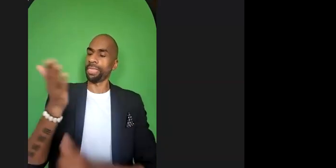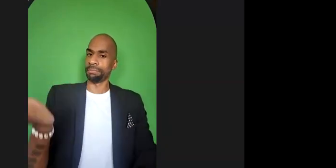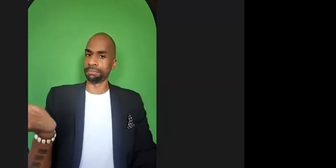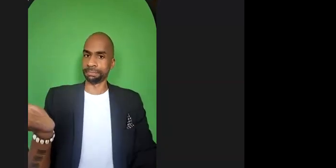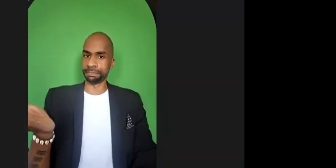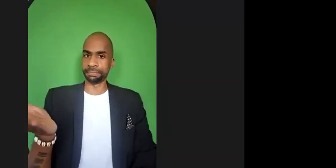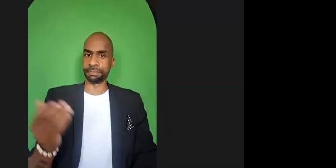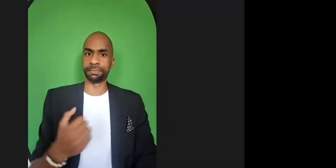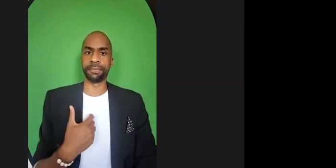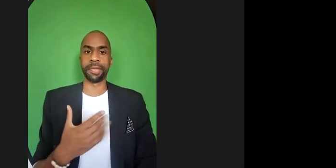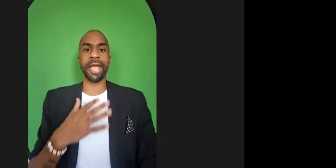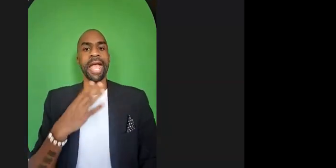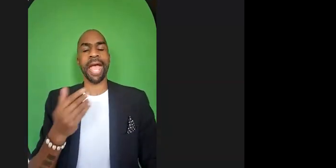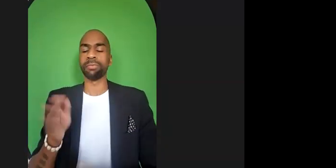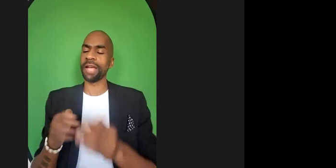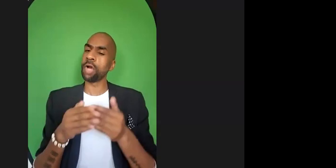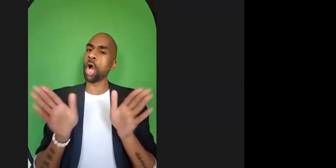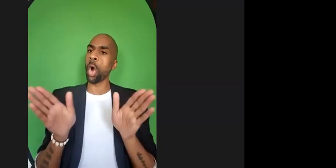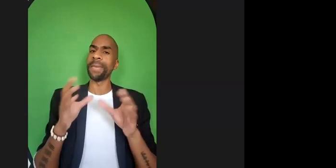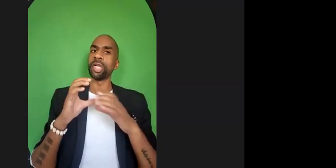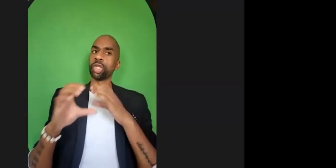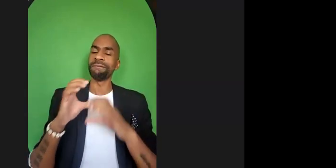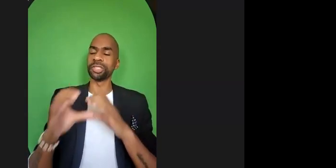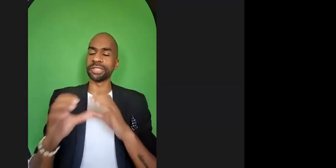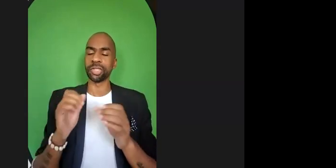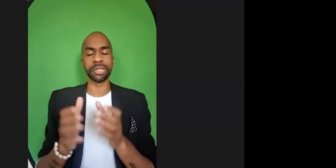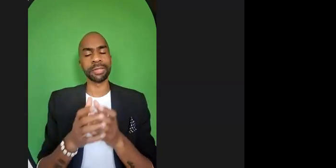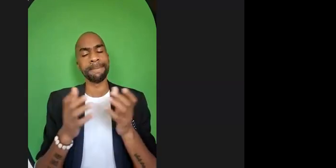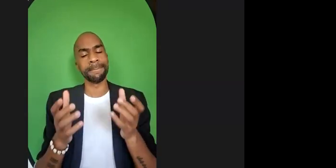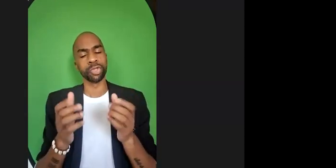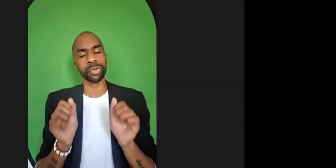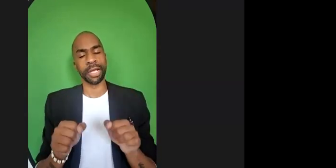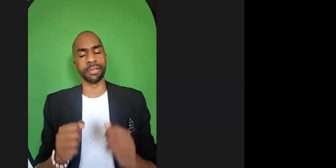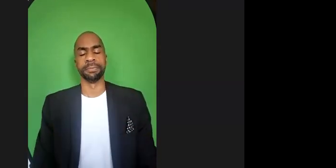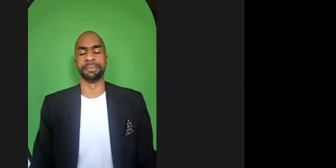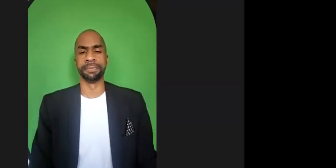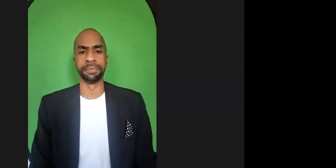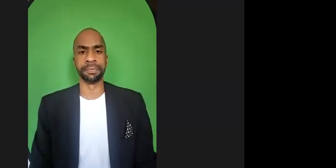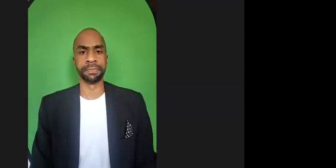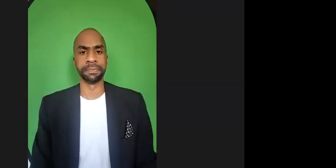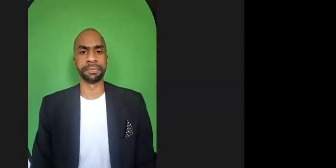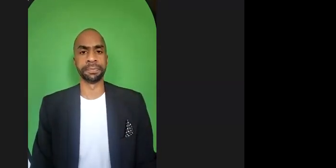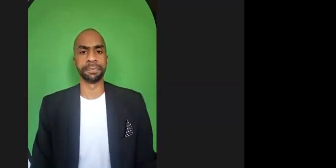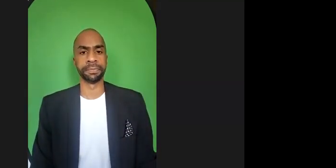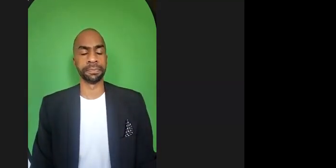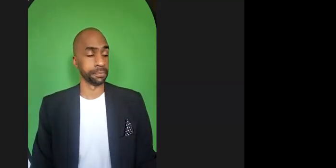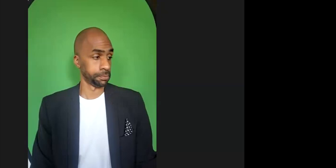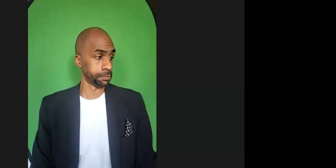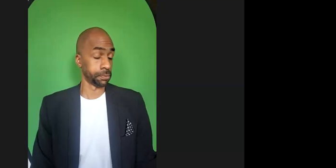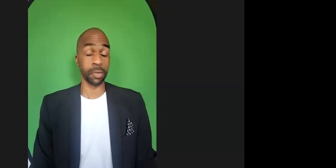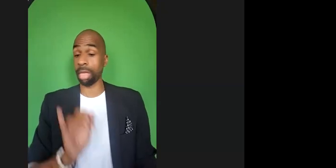keeping that conversation open and updated as much as possible throughout the illness. Good advice for